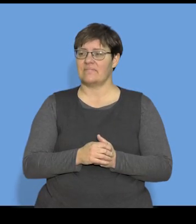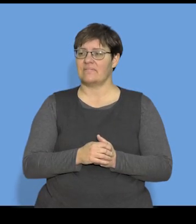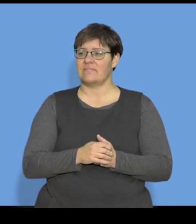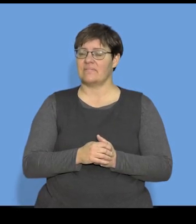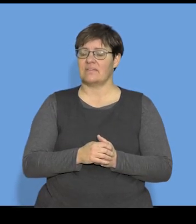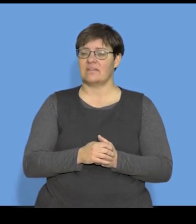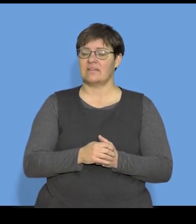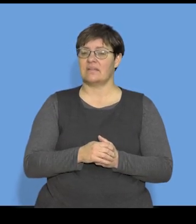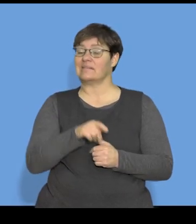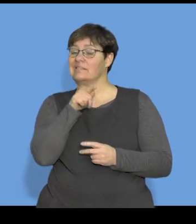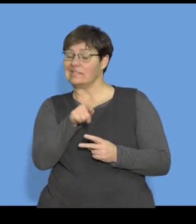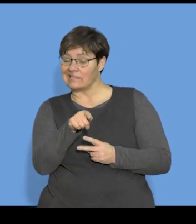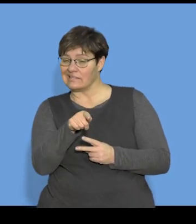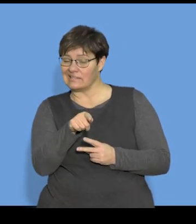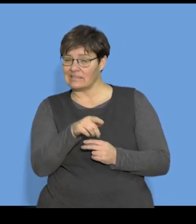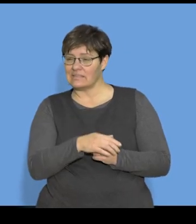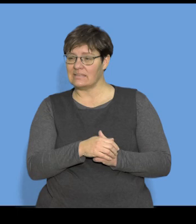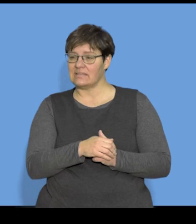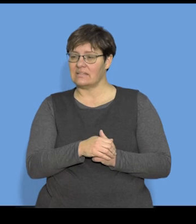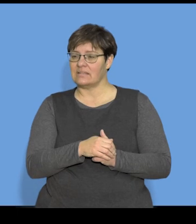Then number B for that,